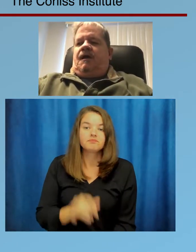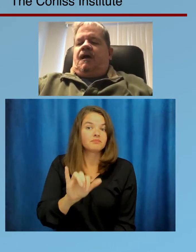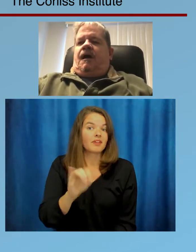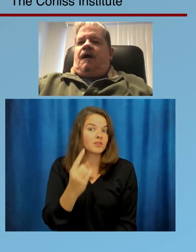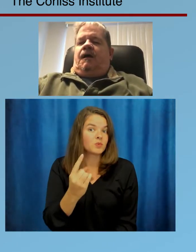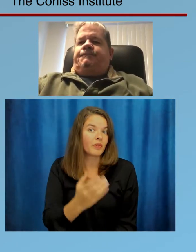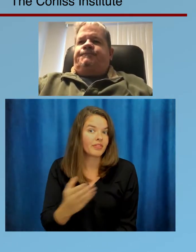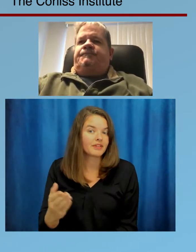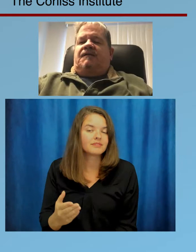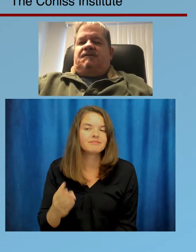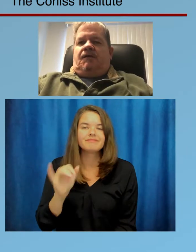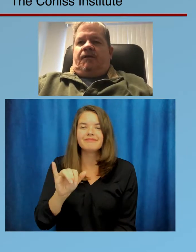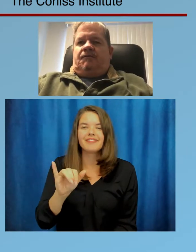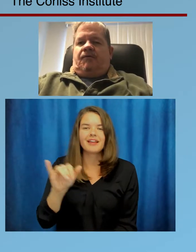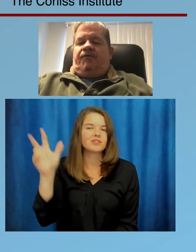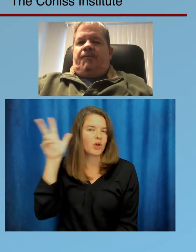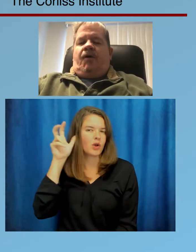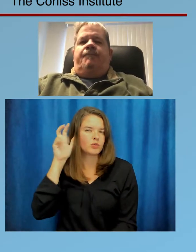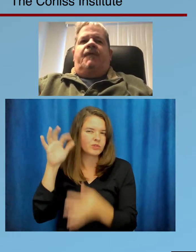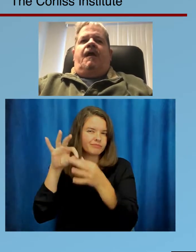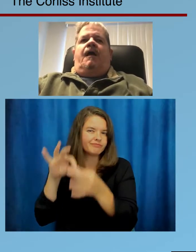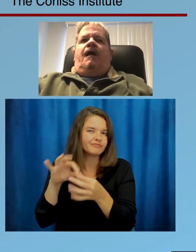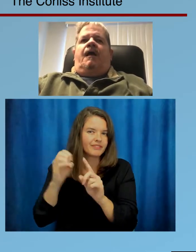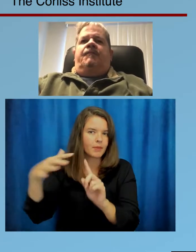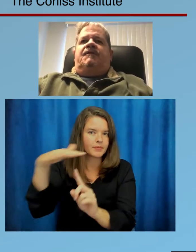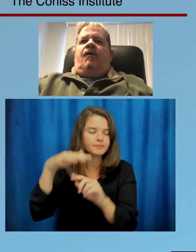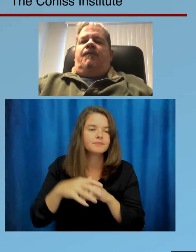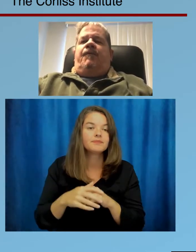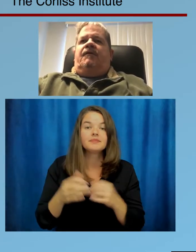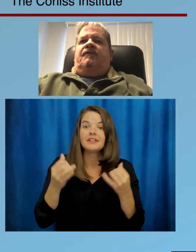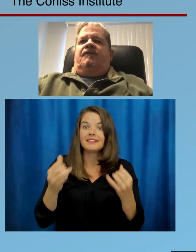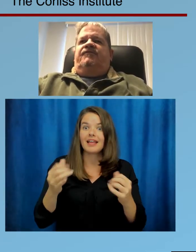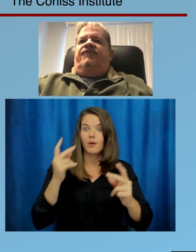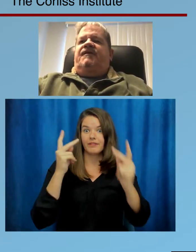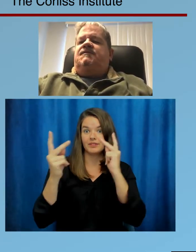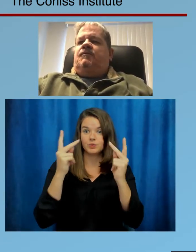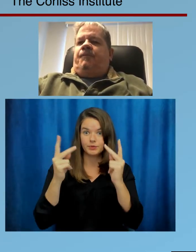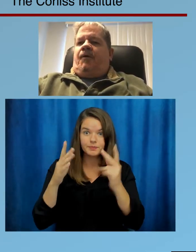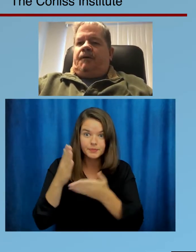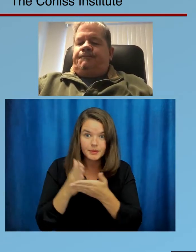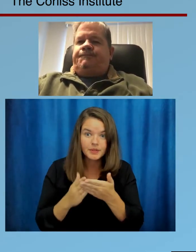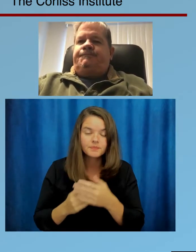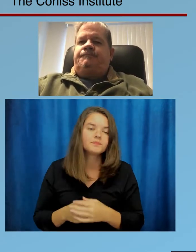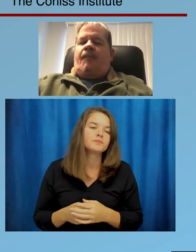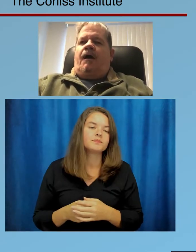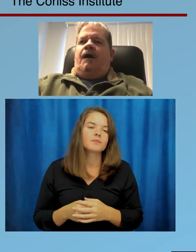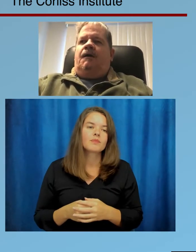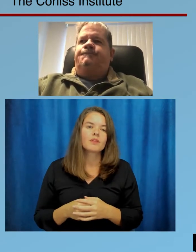thing. That's the auditory part. Let me talk about the visual part.